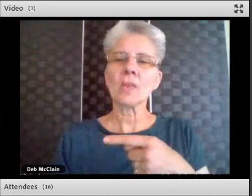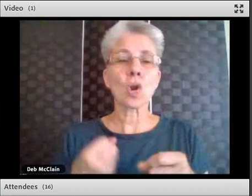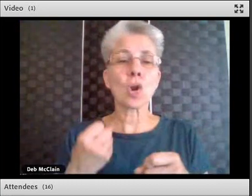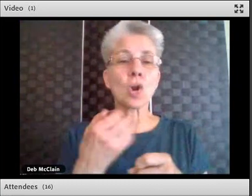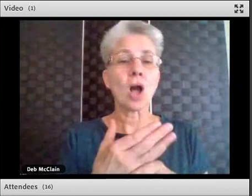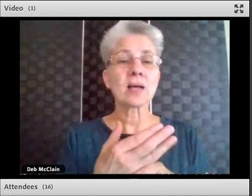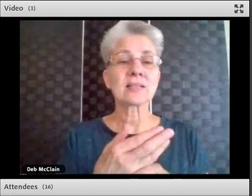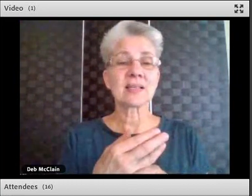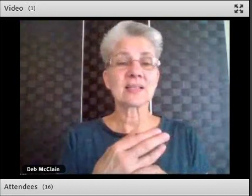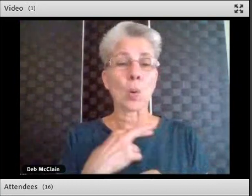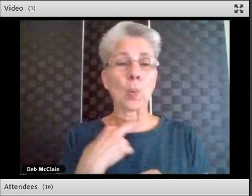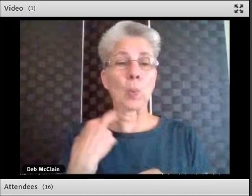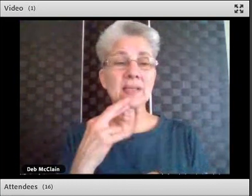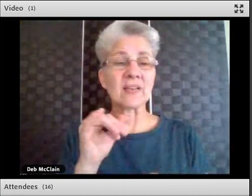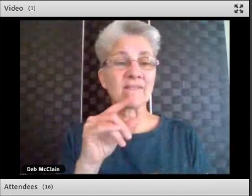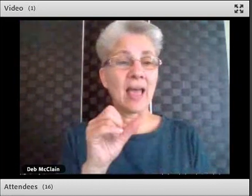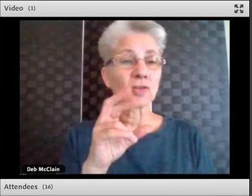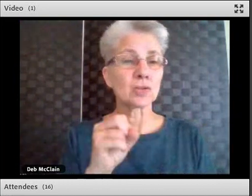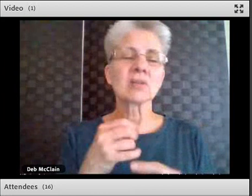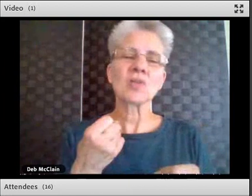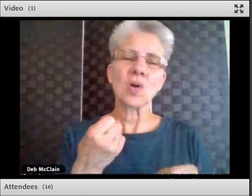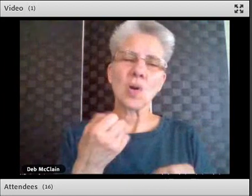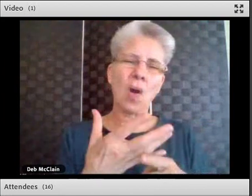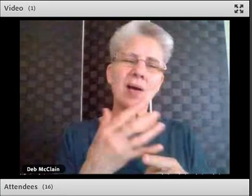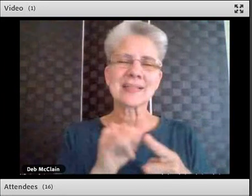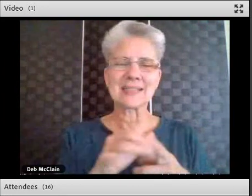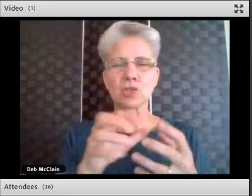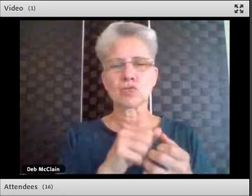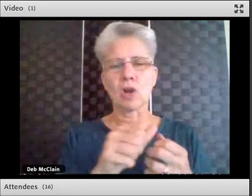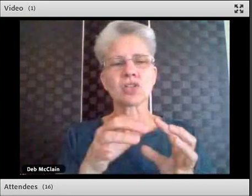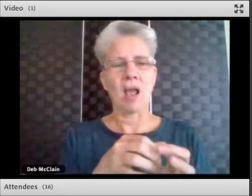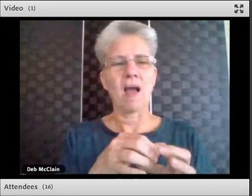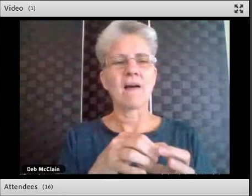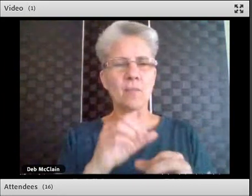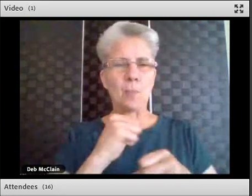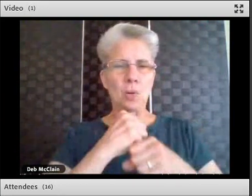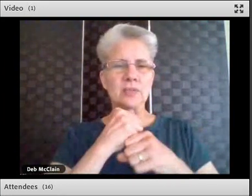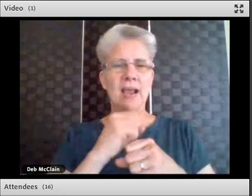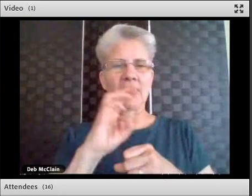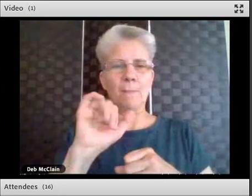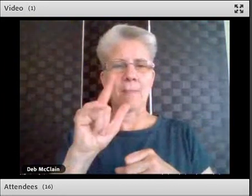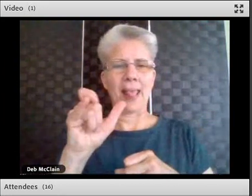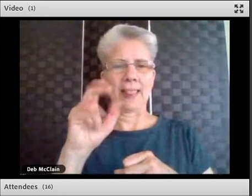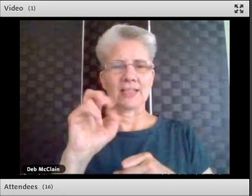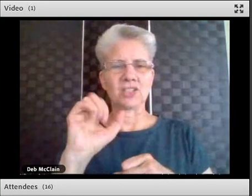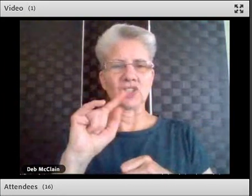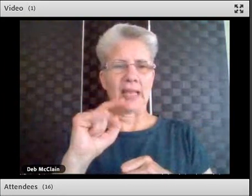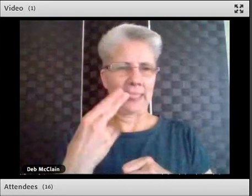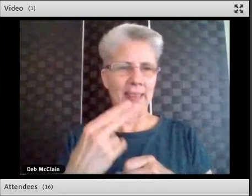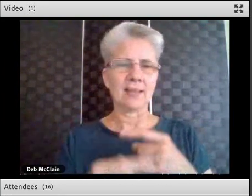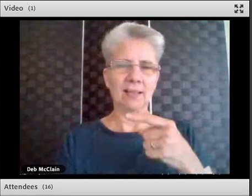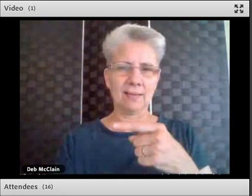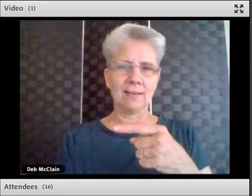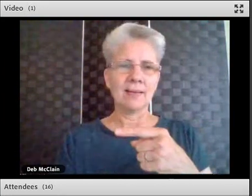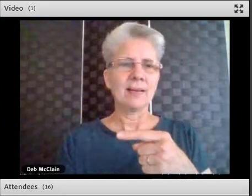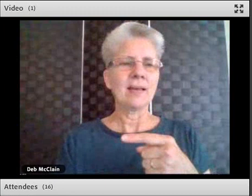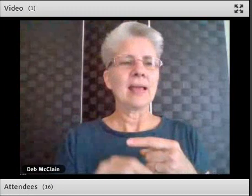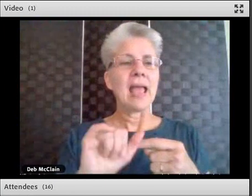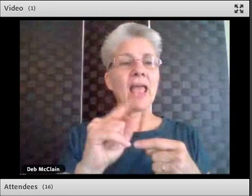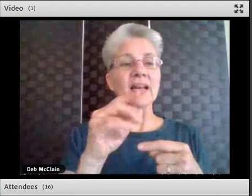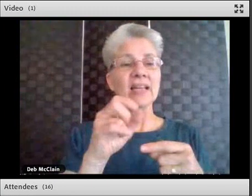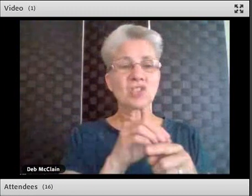factors. Again, the cause is the destruction of protected myelin sheath, and the lesions are